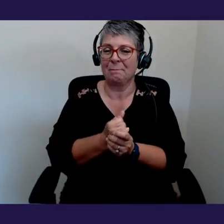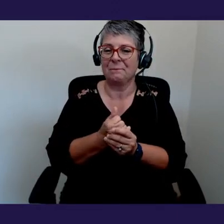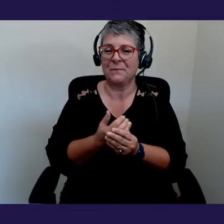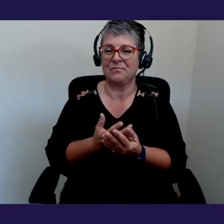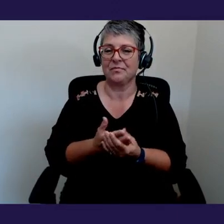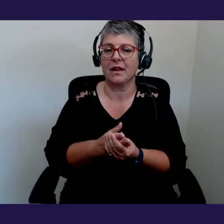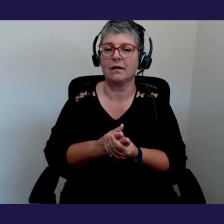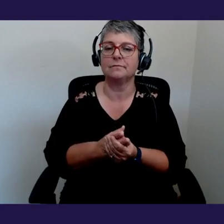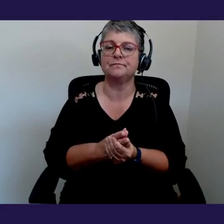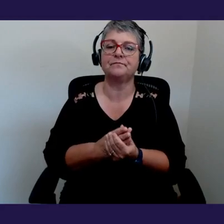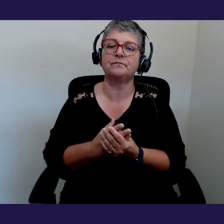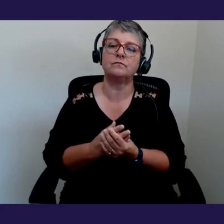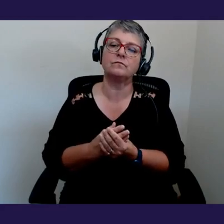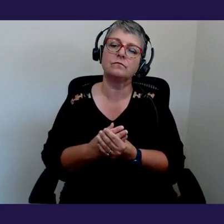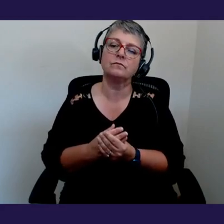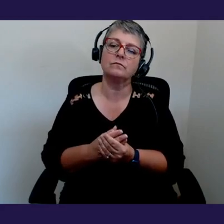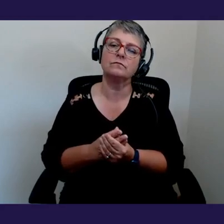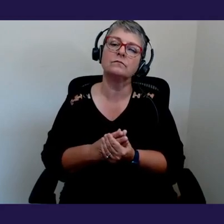on you. Joe?